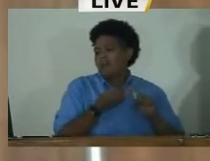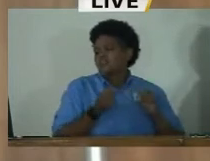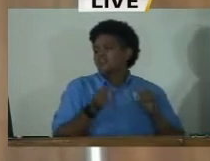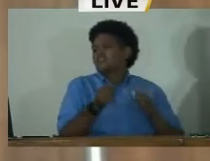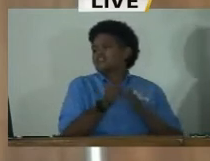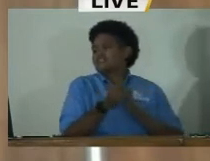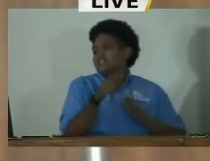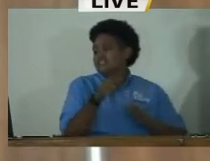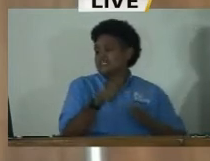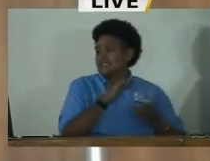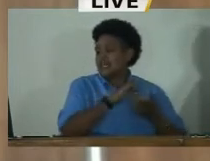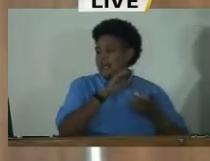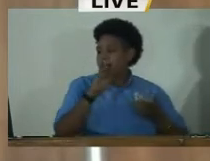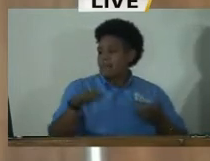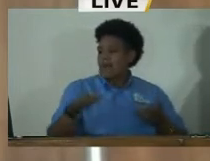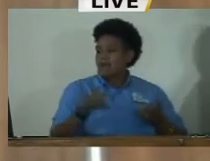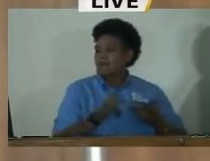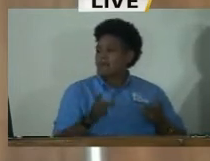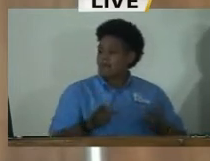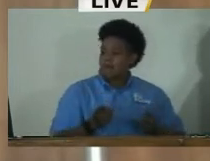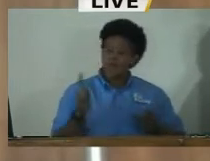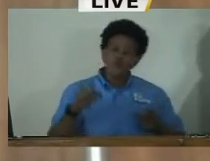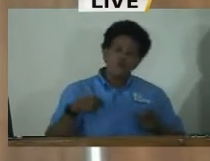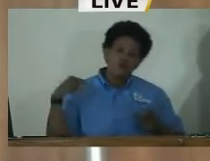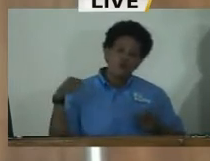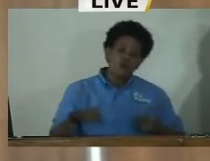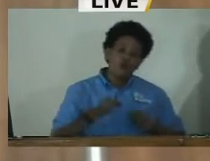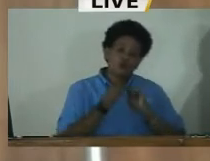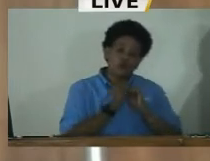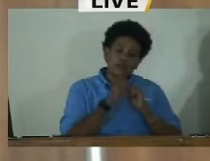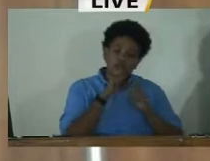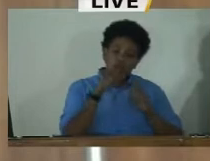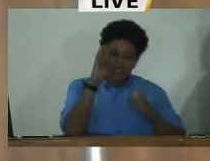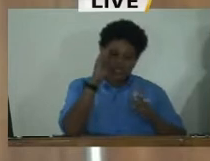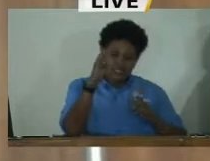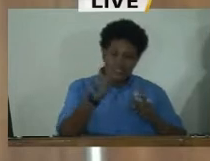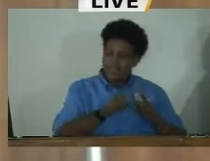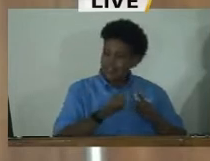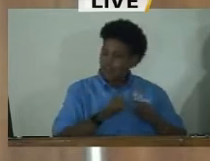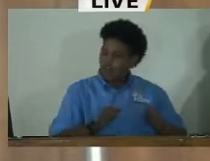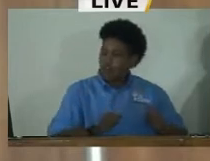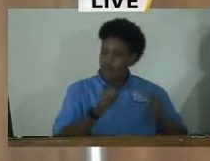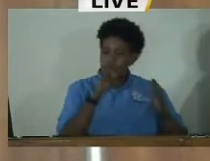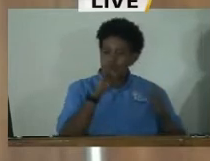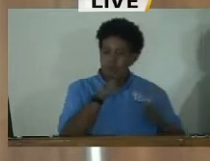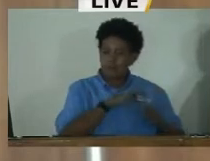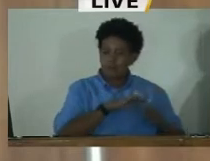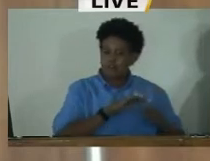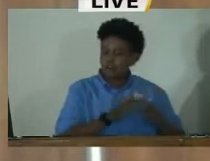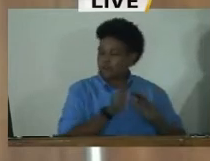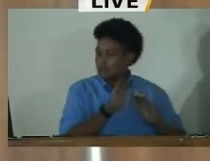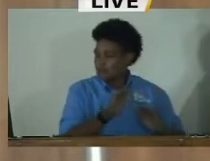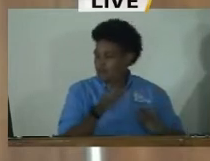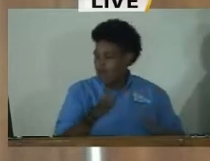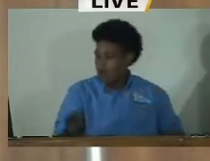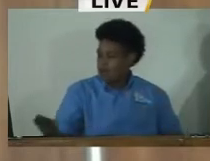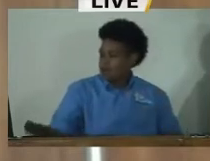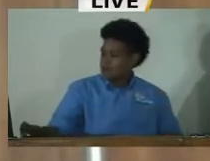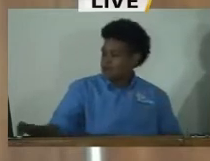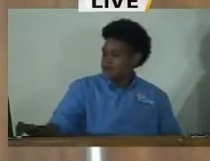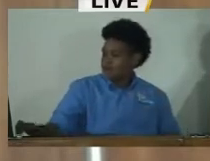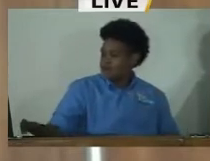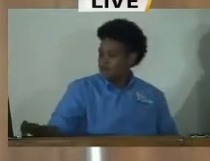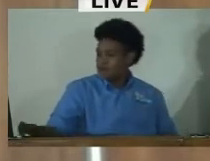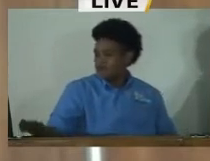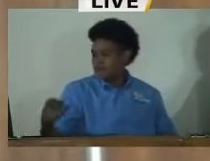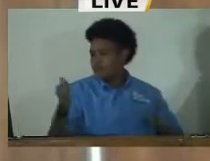This Parliament is a place where we come together to design approaches for the benefit of our country. Other countries have done it